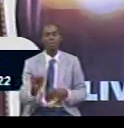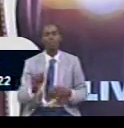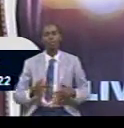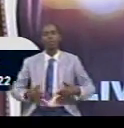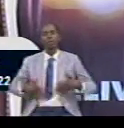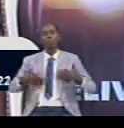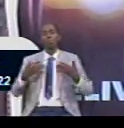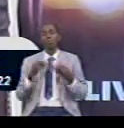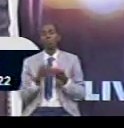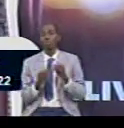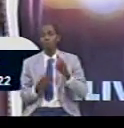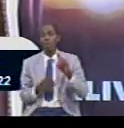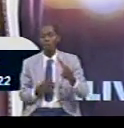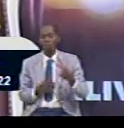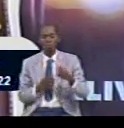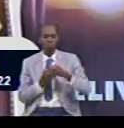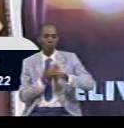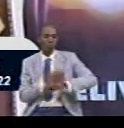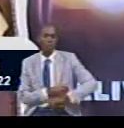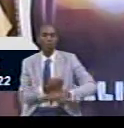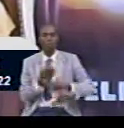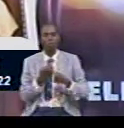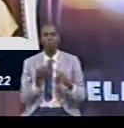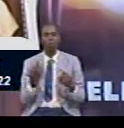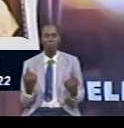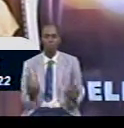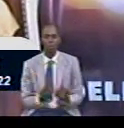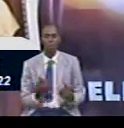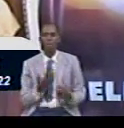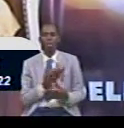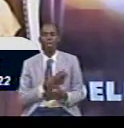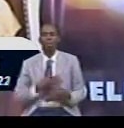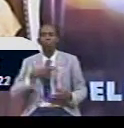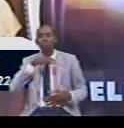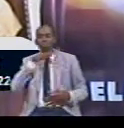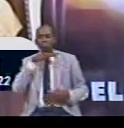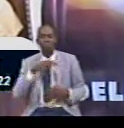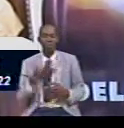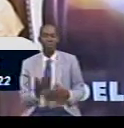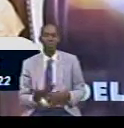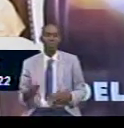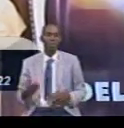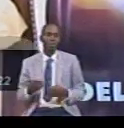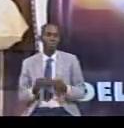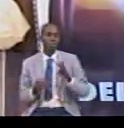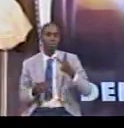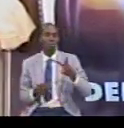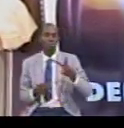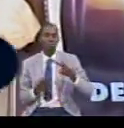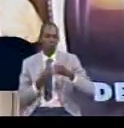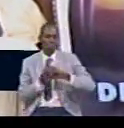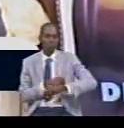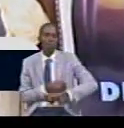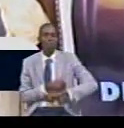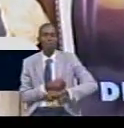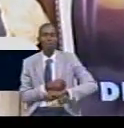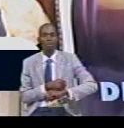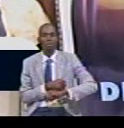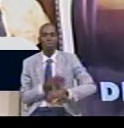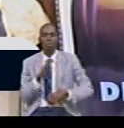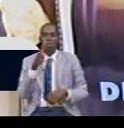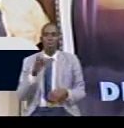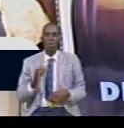life. Number one, preservation from sin and defilement. Number two, protection by